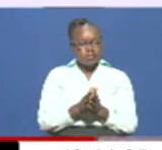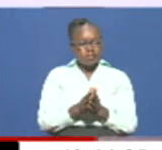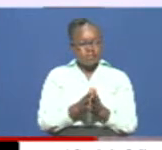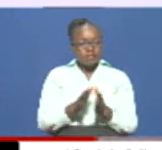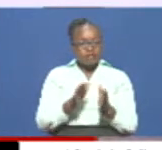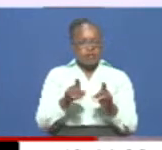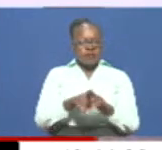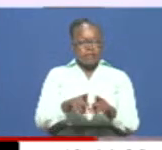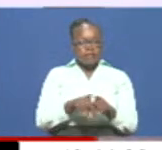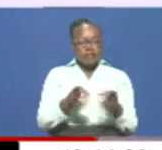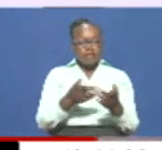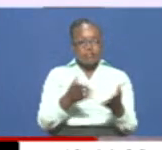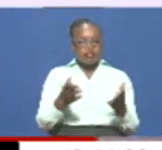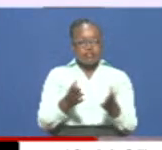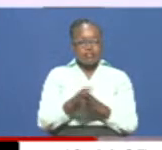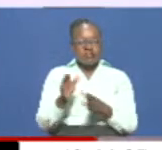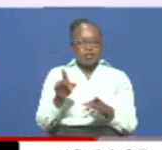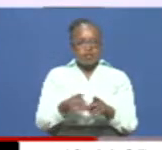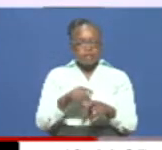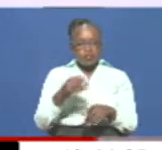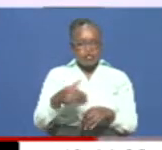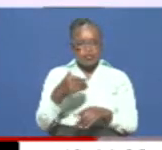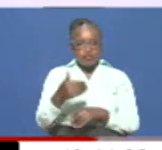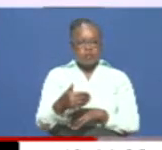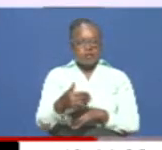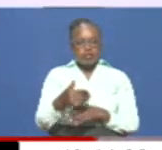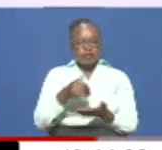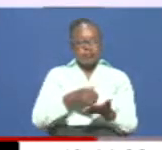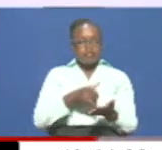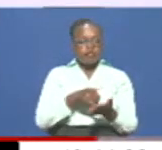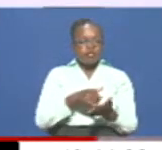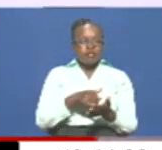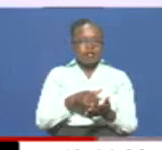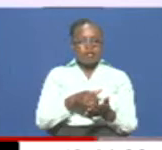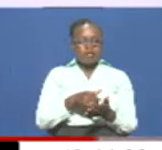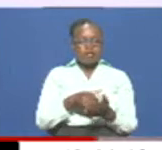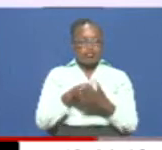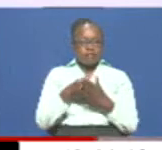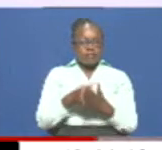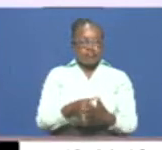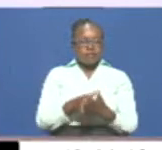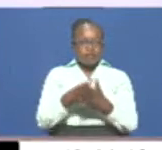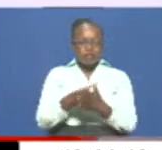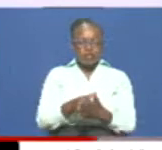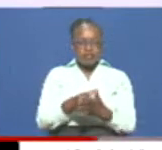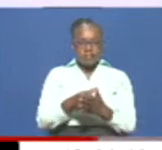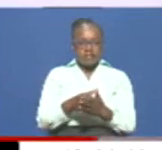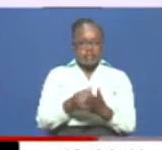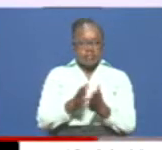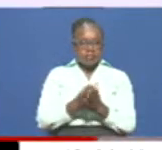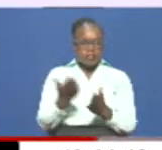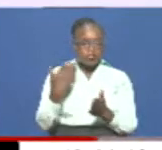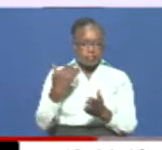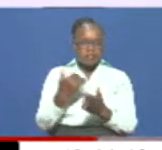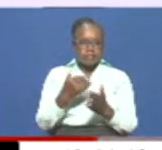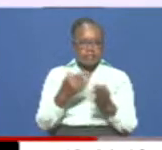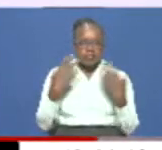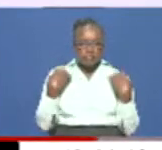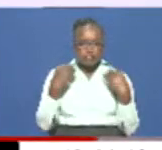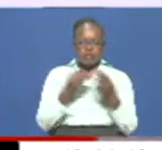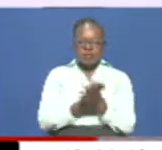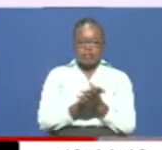Games, it has always been, on the issue of inclusivity, it has been pushing that a lot. I remember in the last Commonwealth Games, they worked at